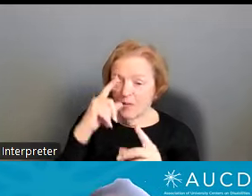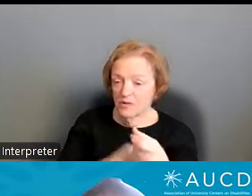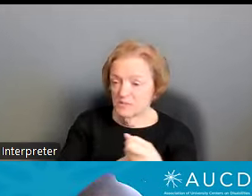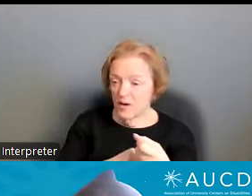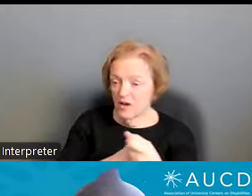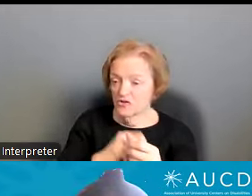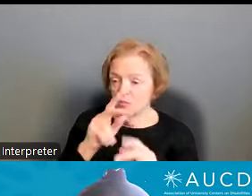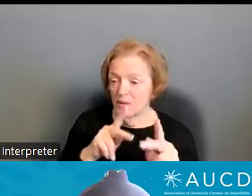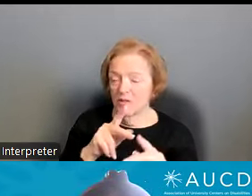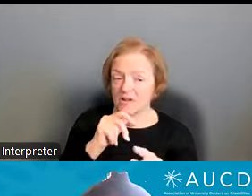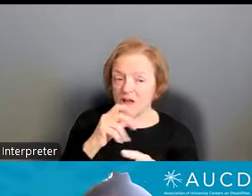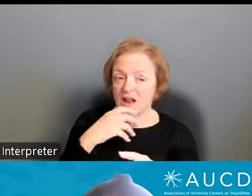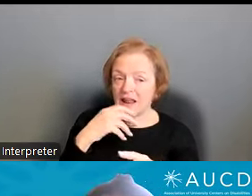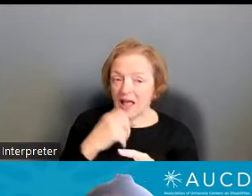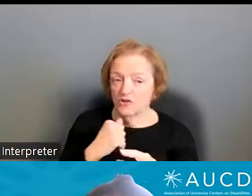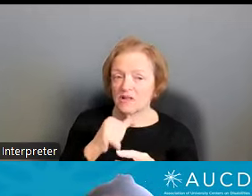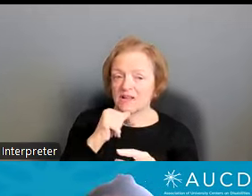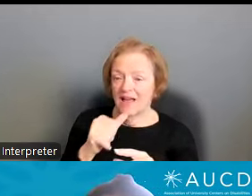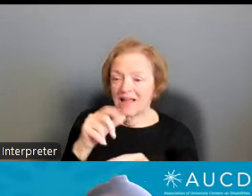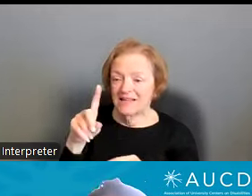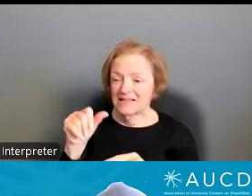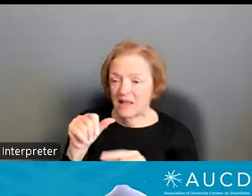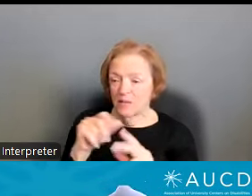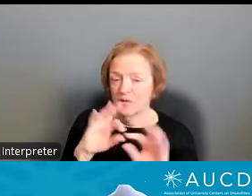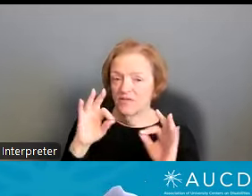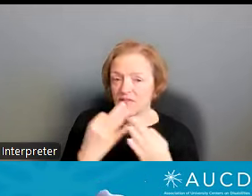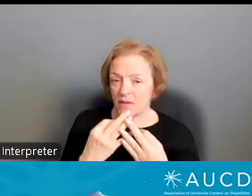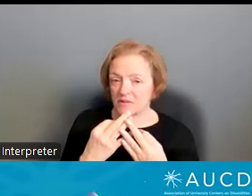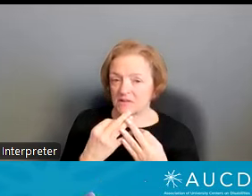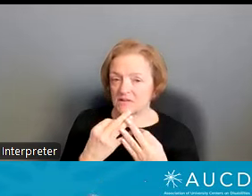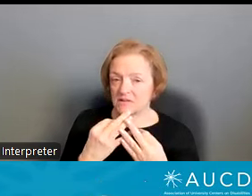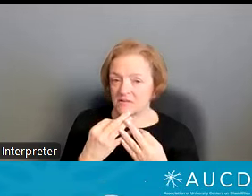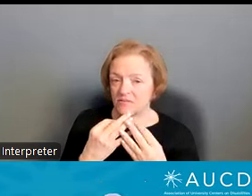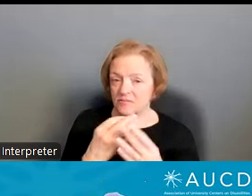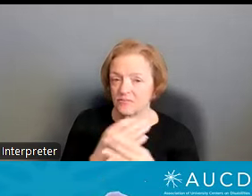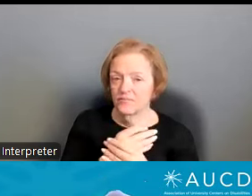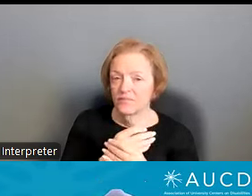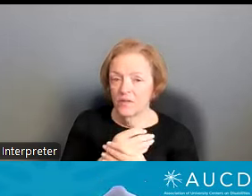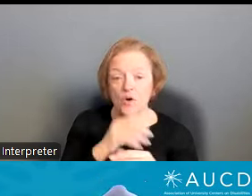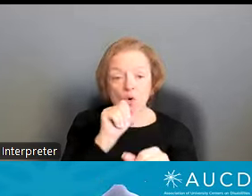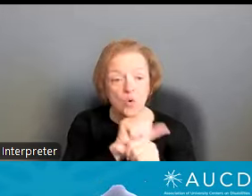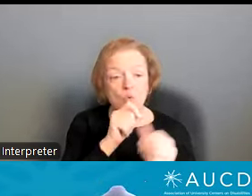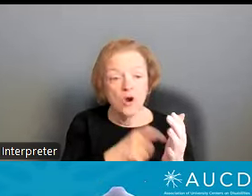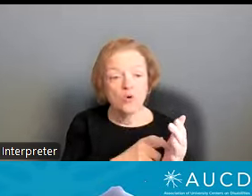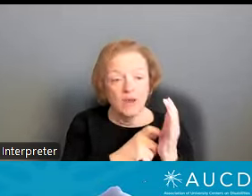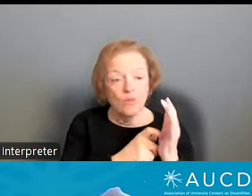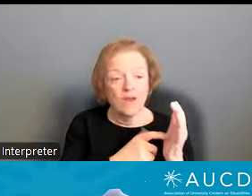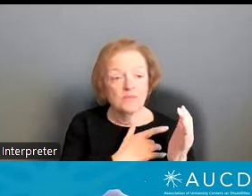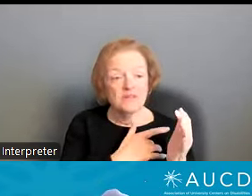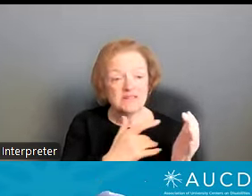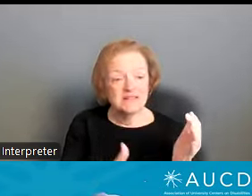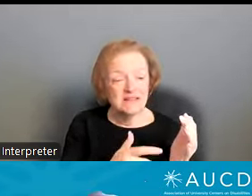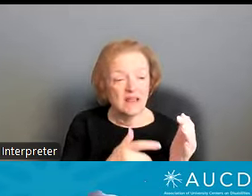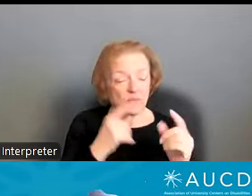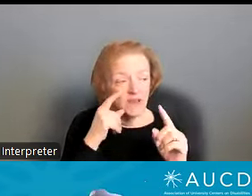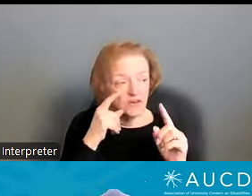non-elderly, non-disabled families. And so work requirements tend to be targeted towards